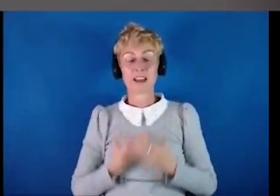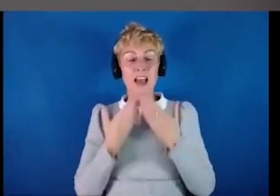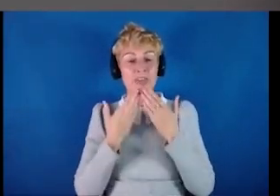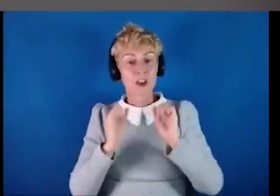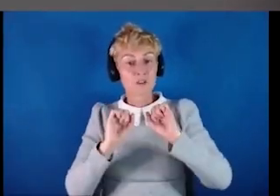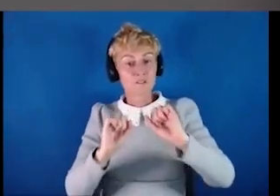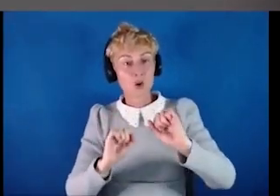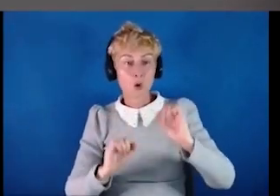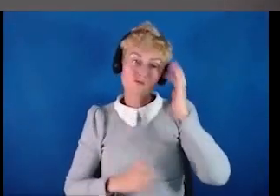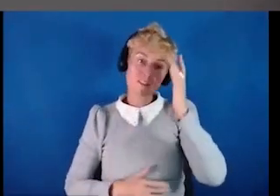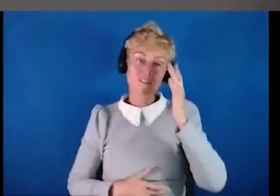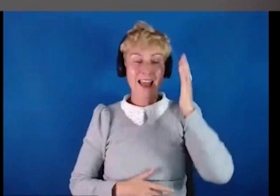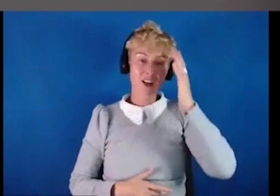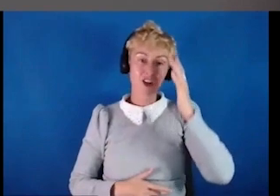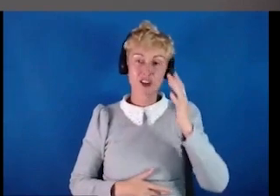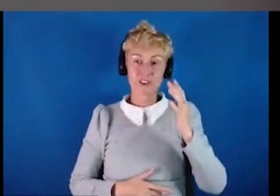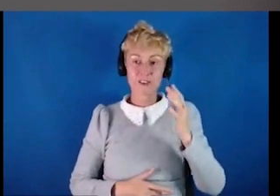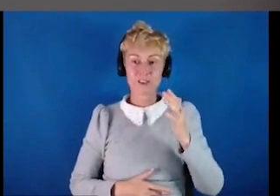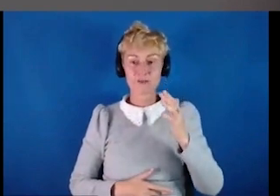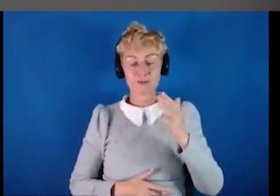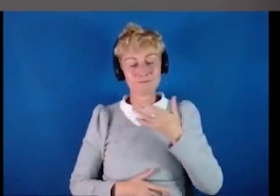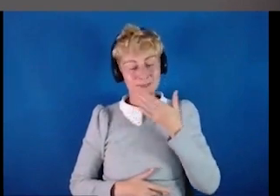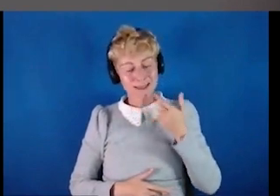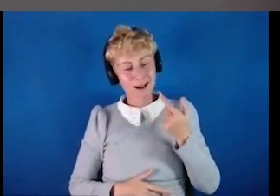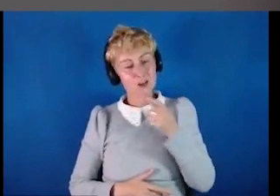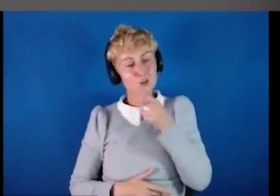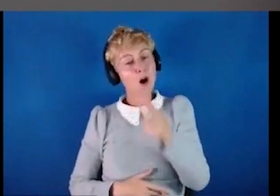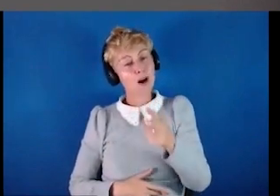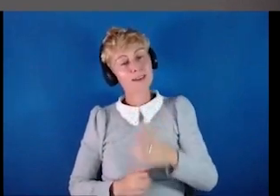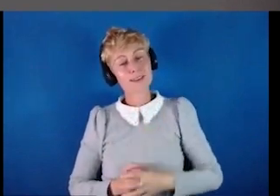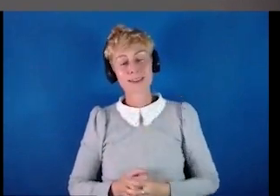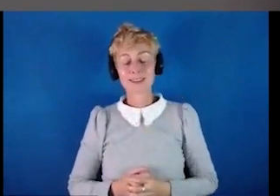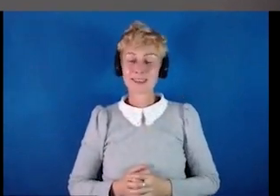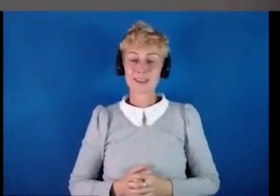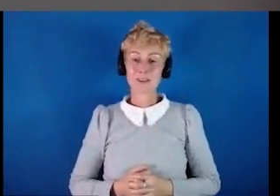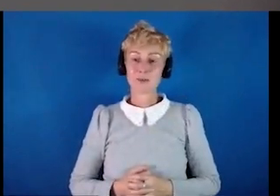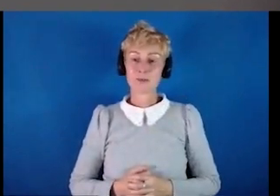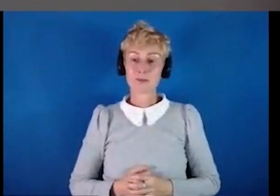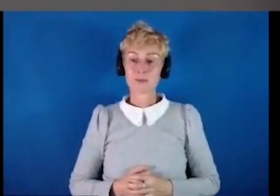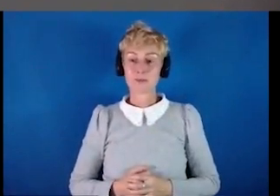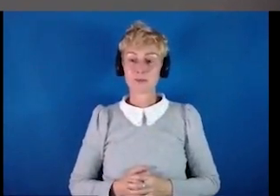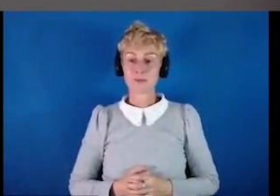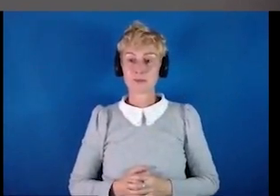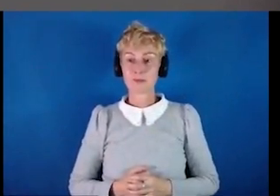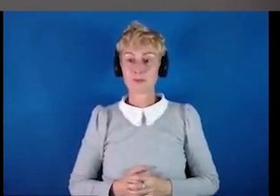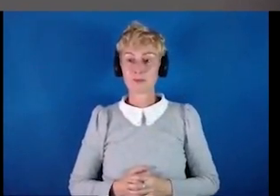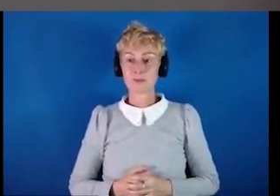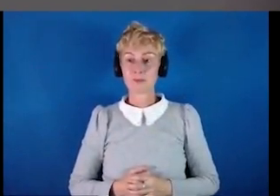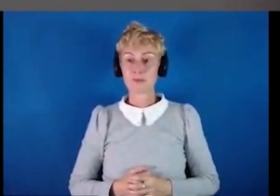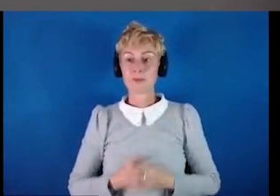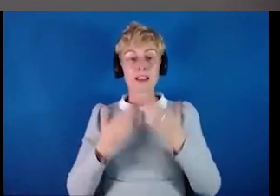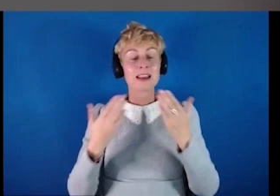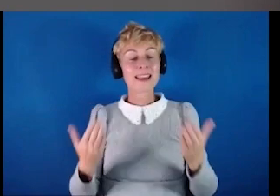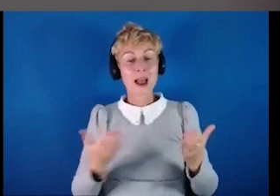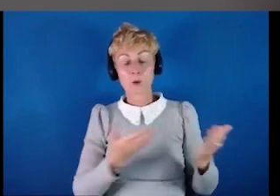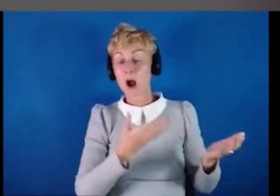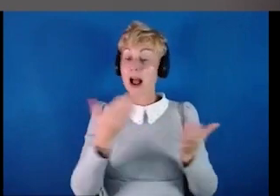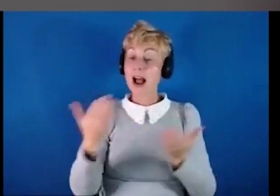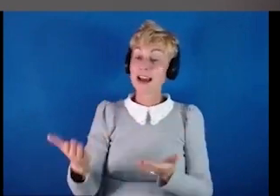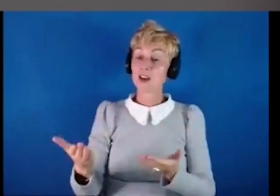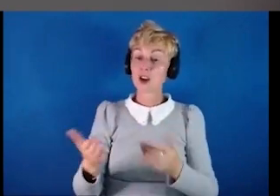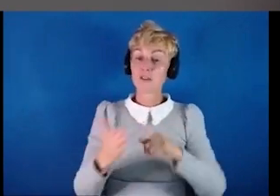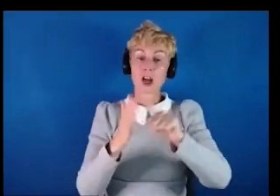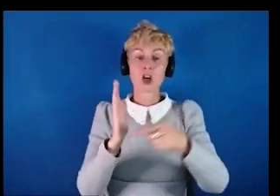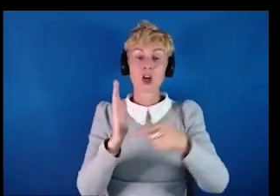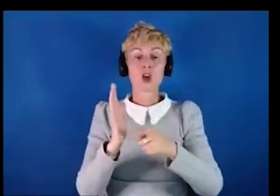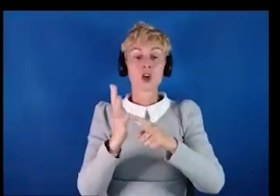reflections, heartwarming words that you said. And I would now like to hand over to Julia